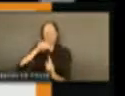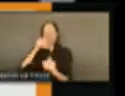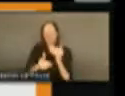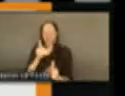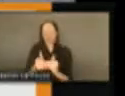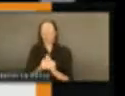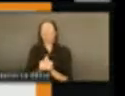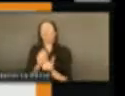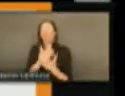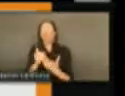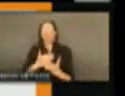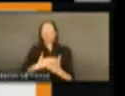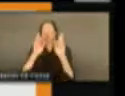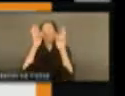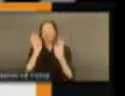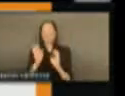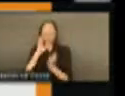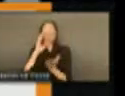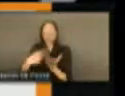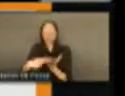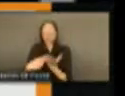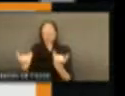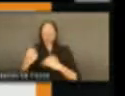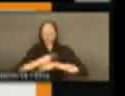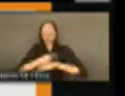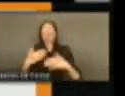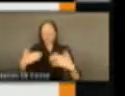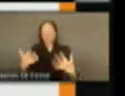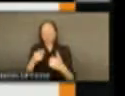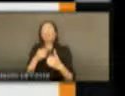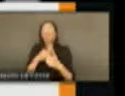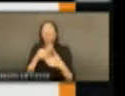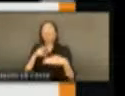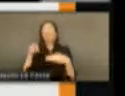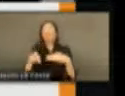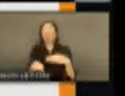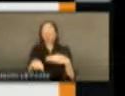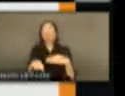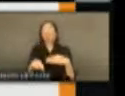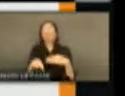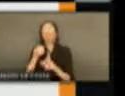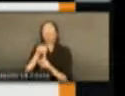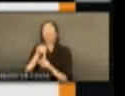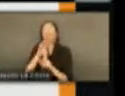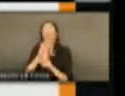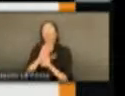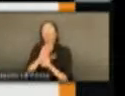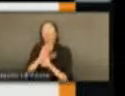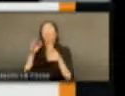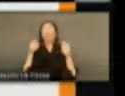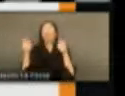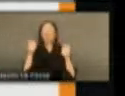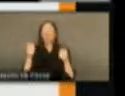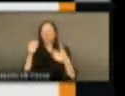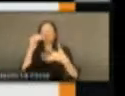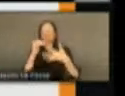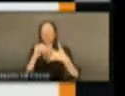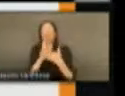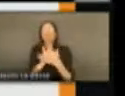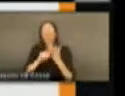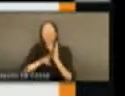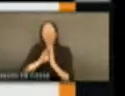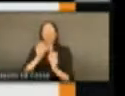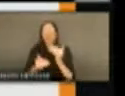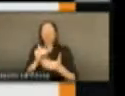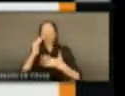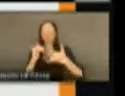are results-oriented governing, the budget development process, budget development timeline, the